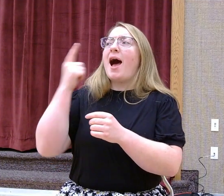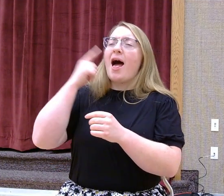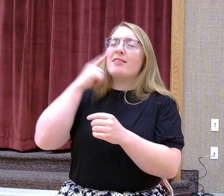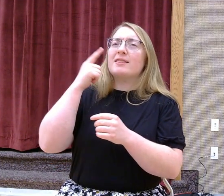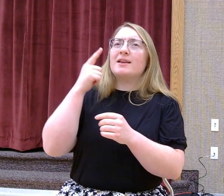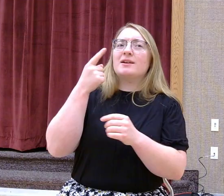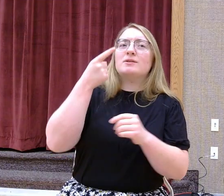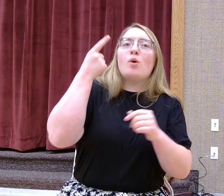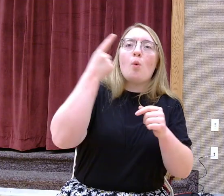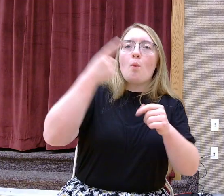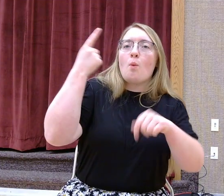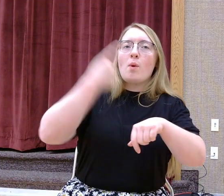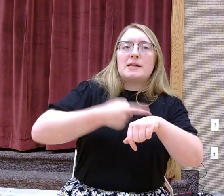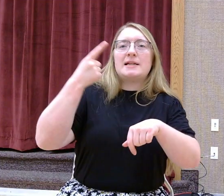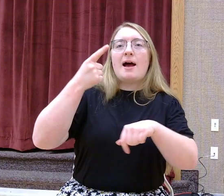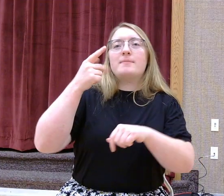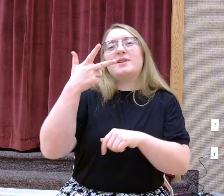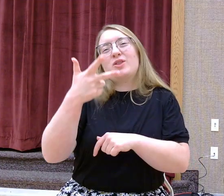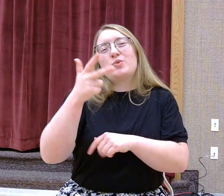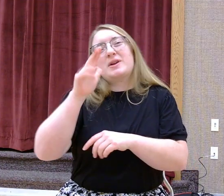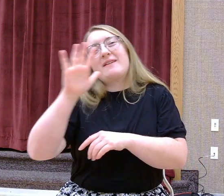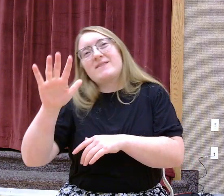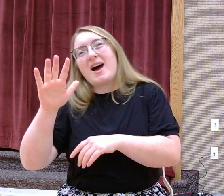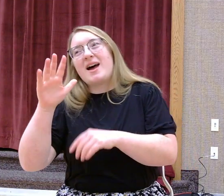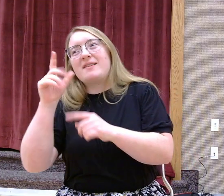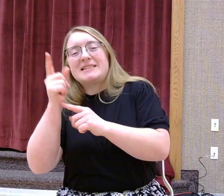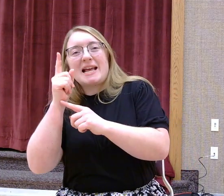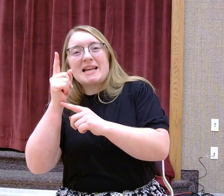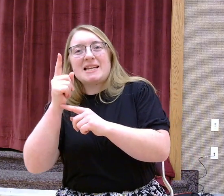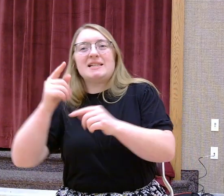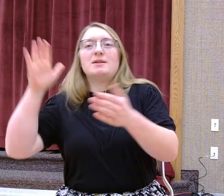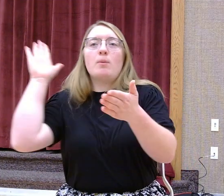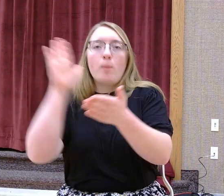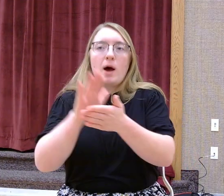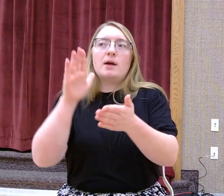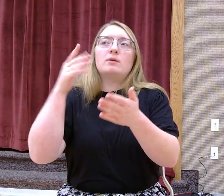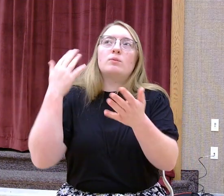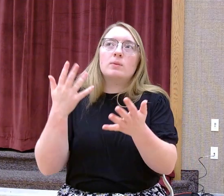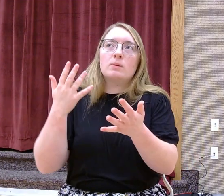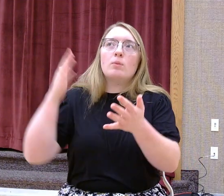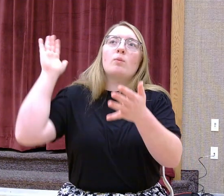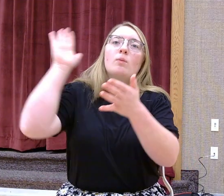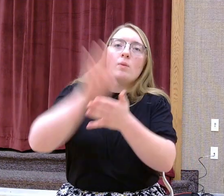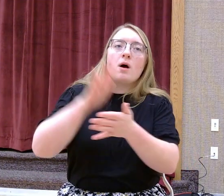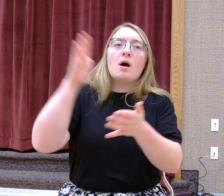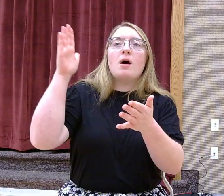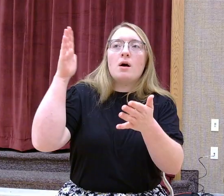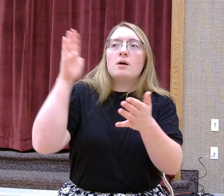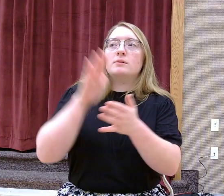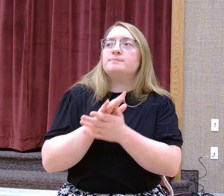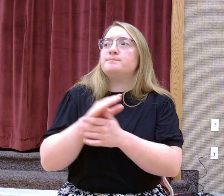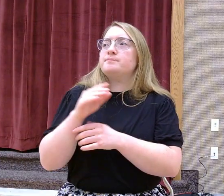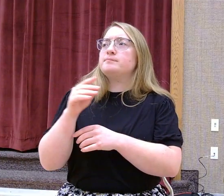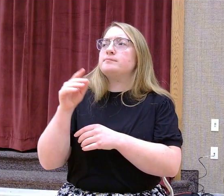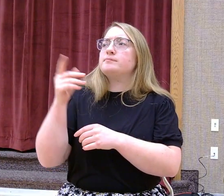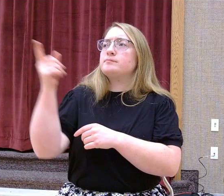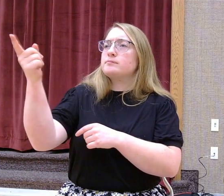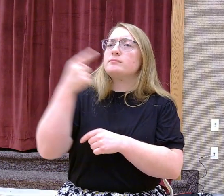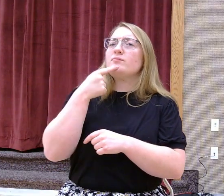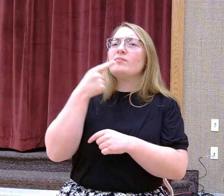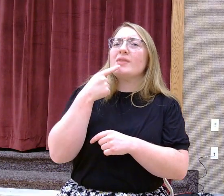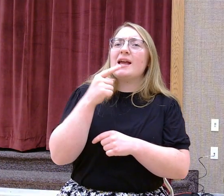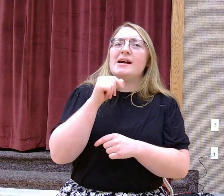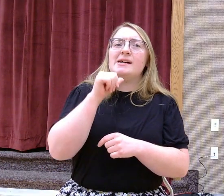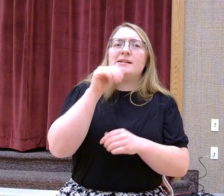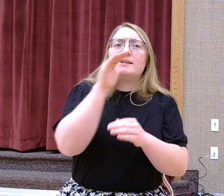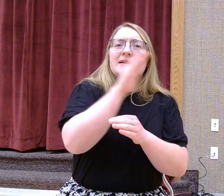3 to 5 seconds. Probably every 3 to 5 seconds. Yeah, Eric? So my question is you said never do a blind finger sweep. Correct.